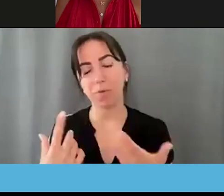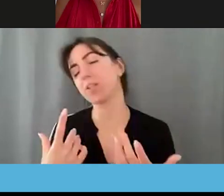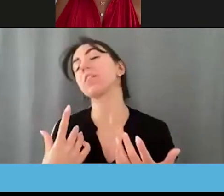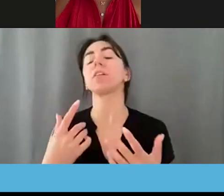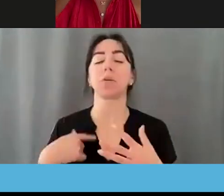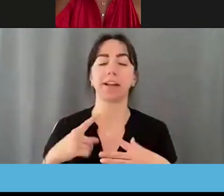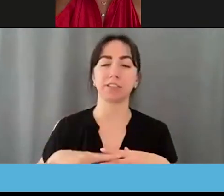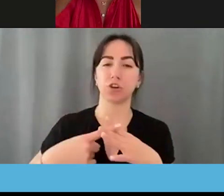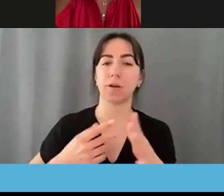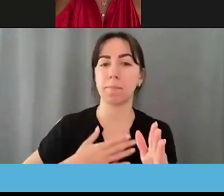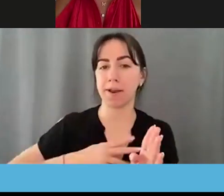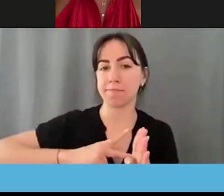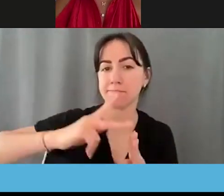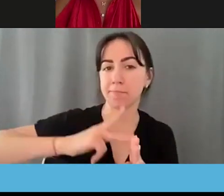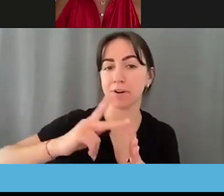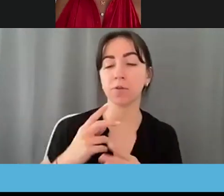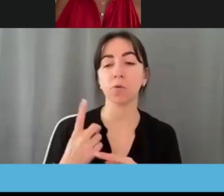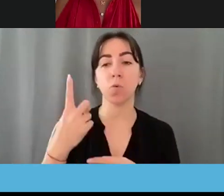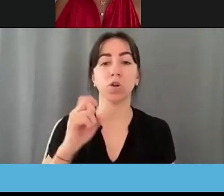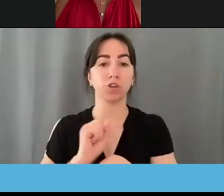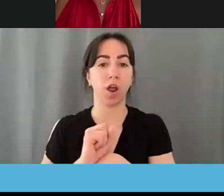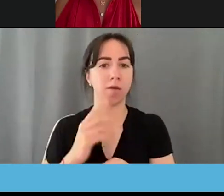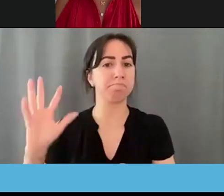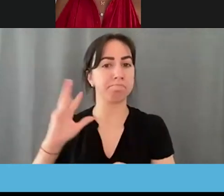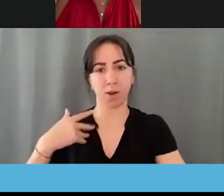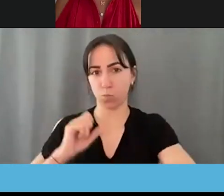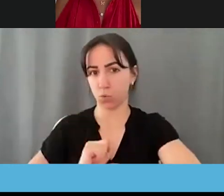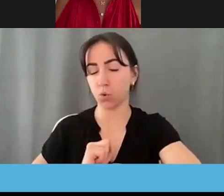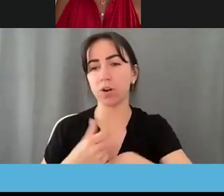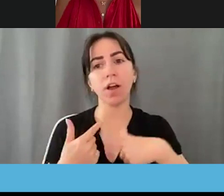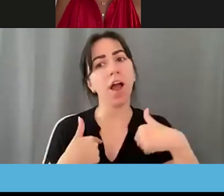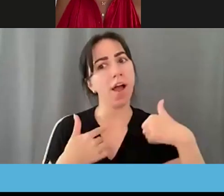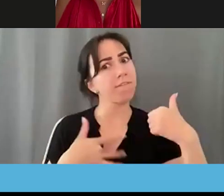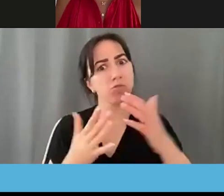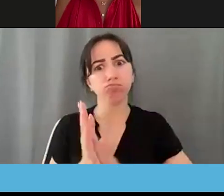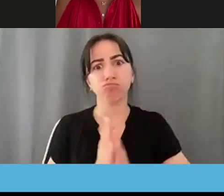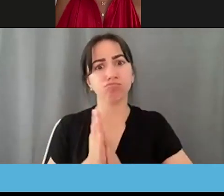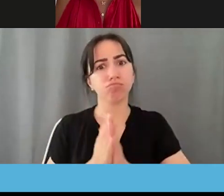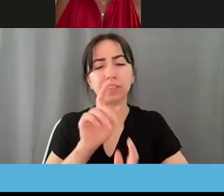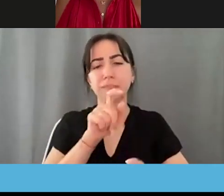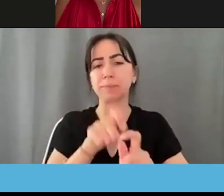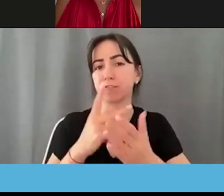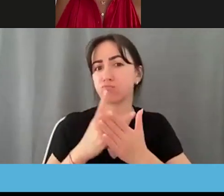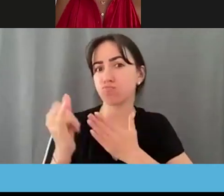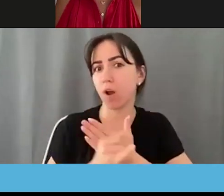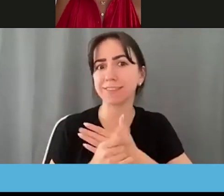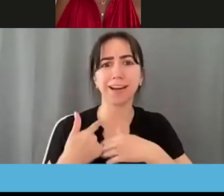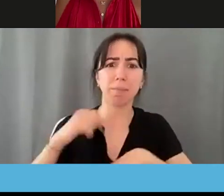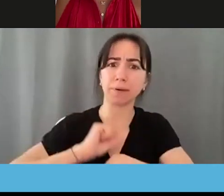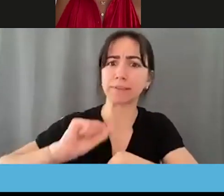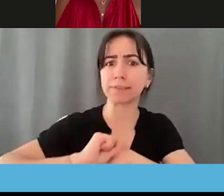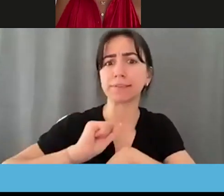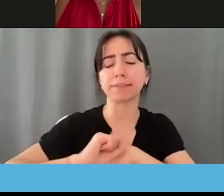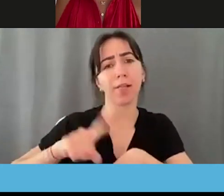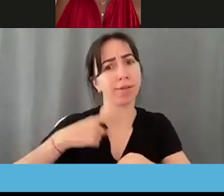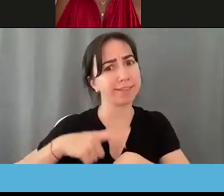my career at one of the places that I worked. I felt really passionate about a particular project, and I had been working on it for a very